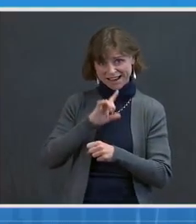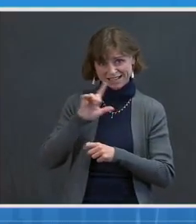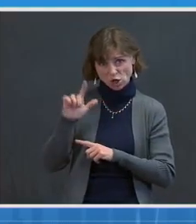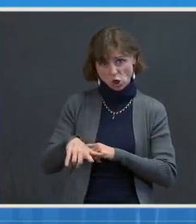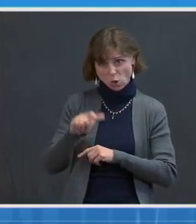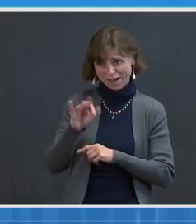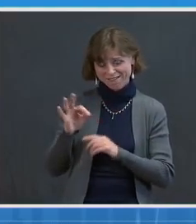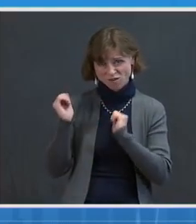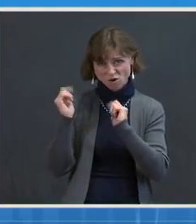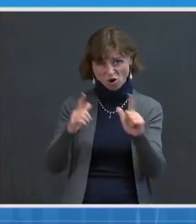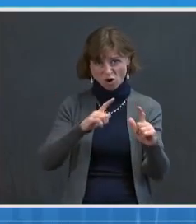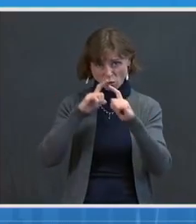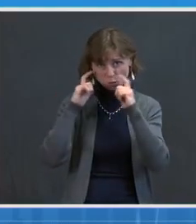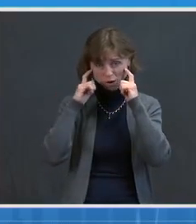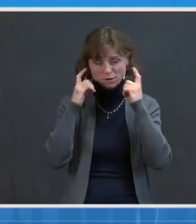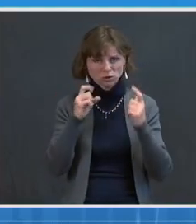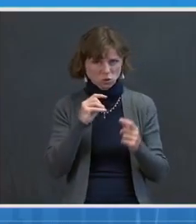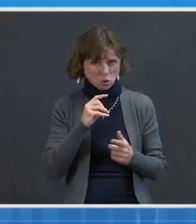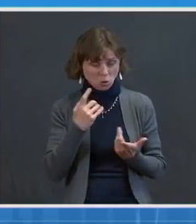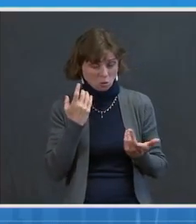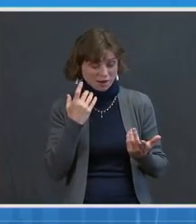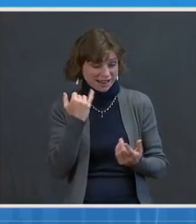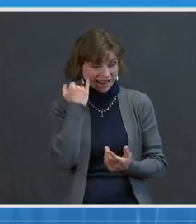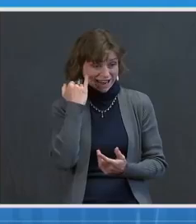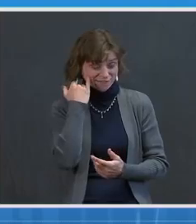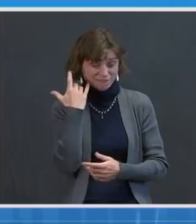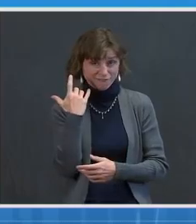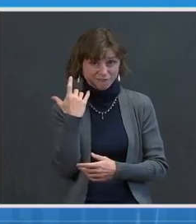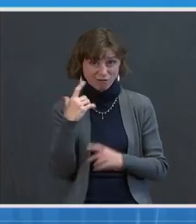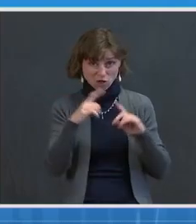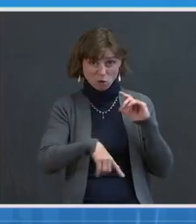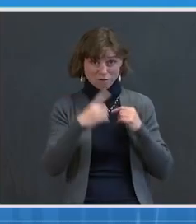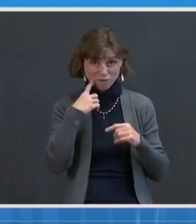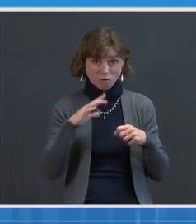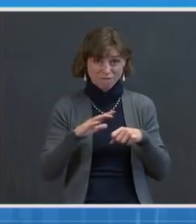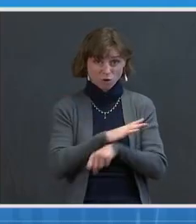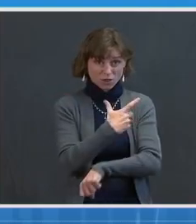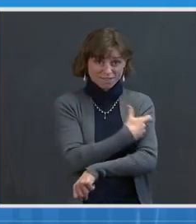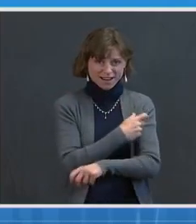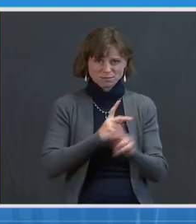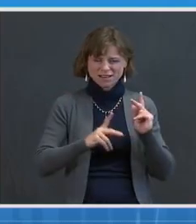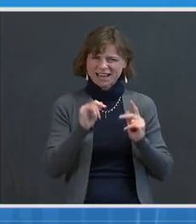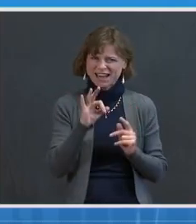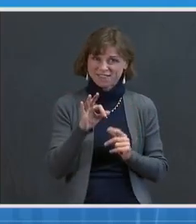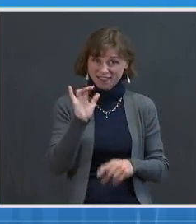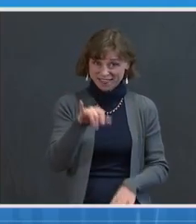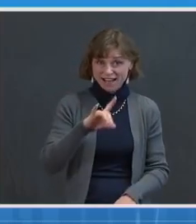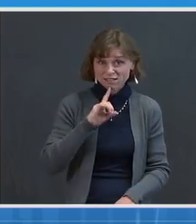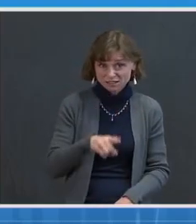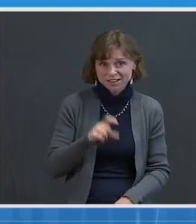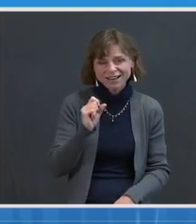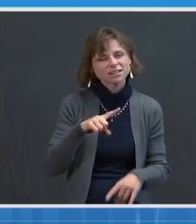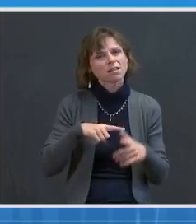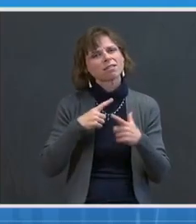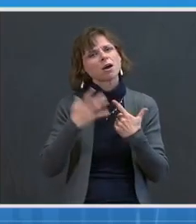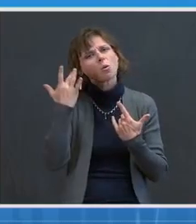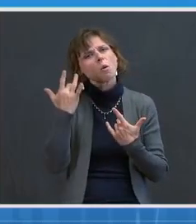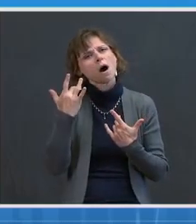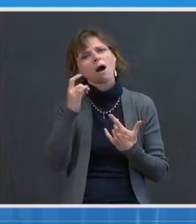for people who are fully vaccinated? And if so, why did you not change the travel guidance for vaccinated